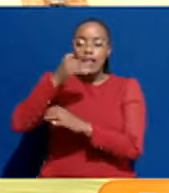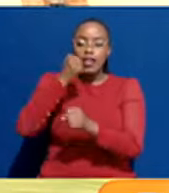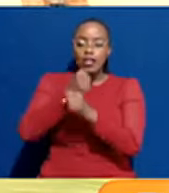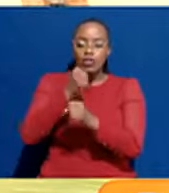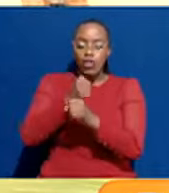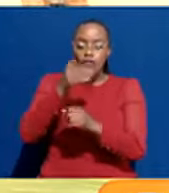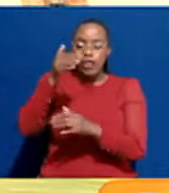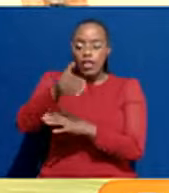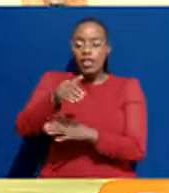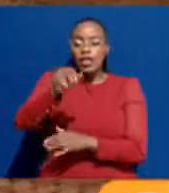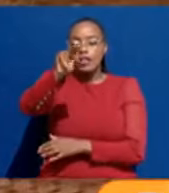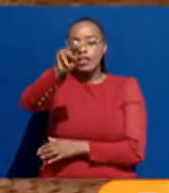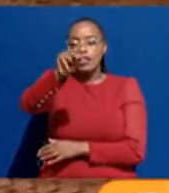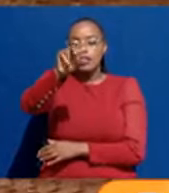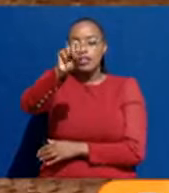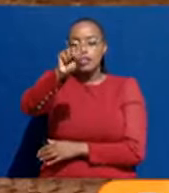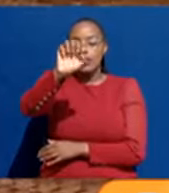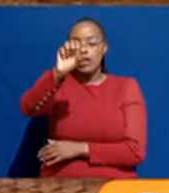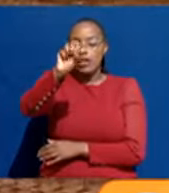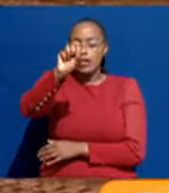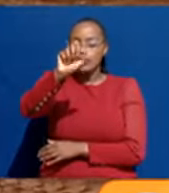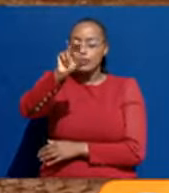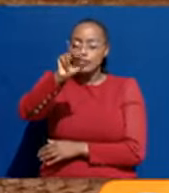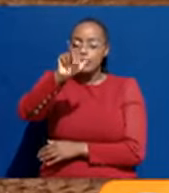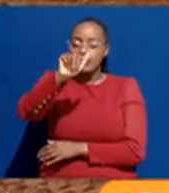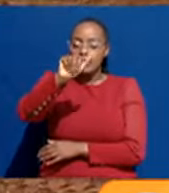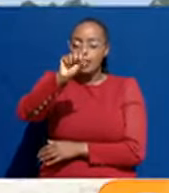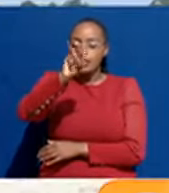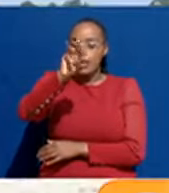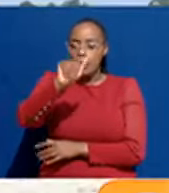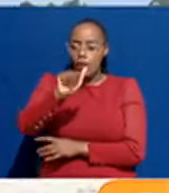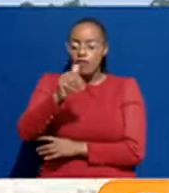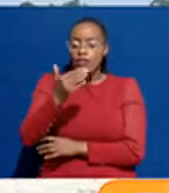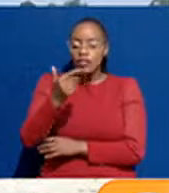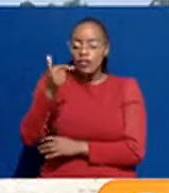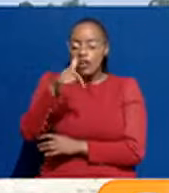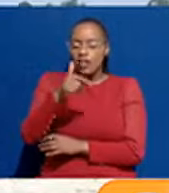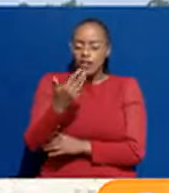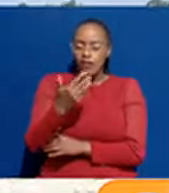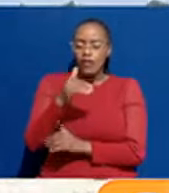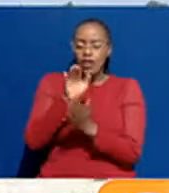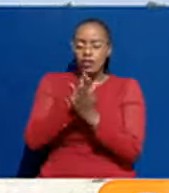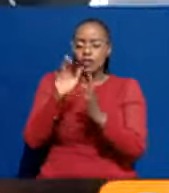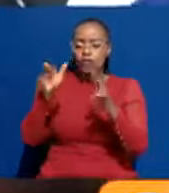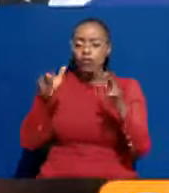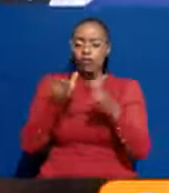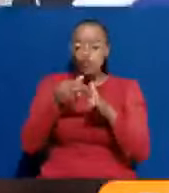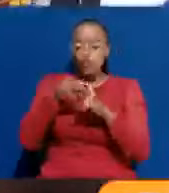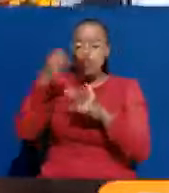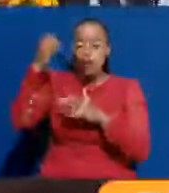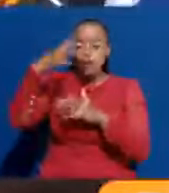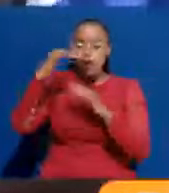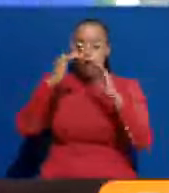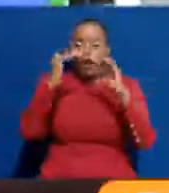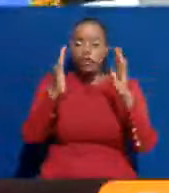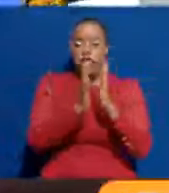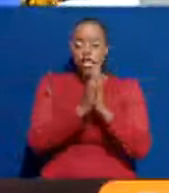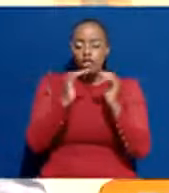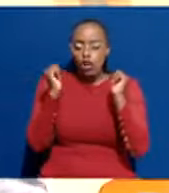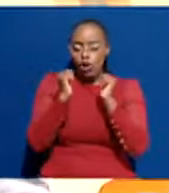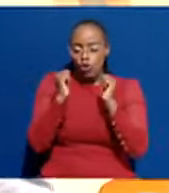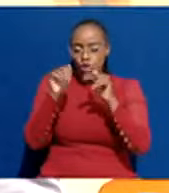hapa katika Nasewa. The project will entail construction of aggregation warehouses, a powerhouse and cold room